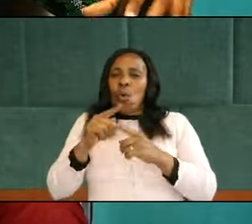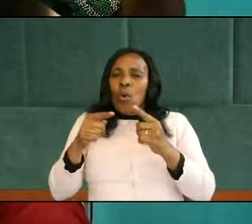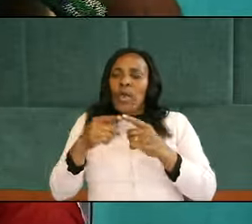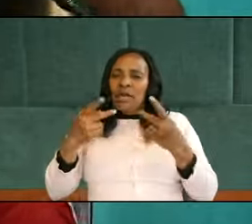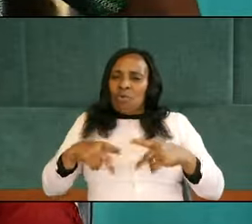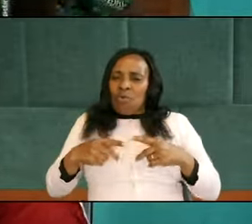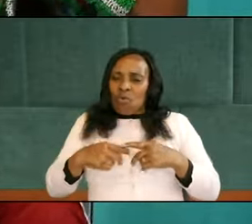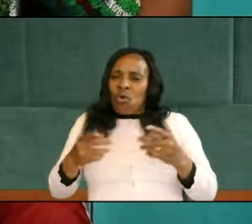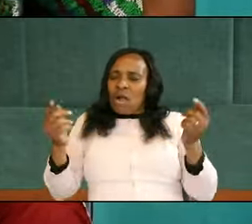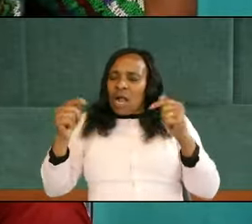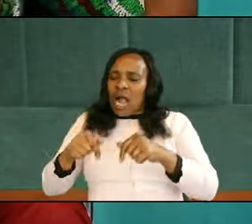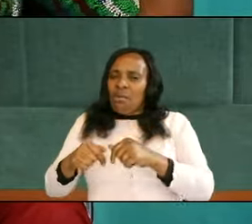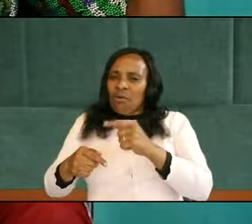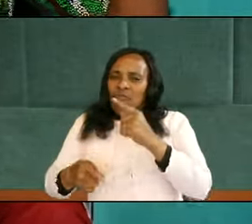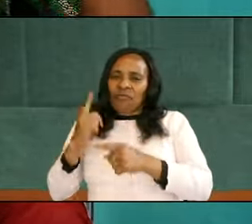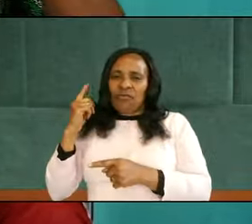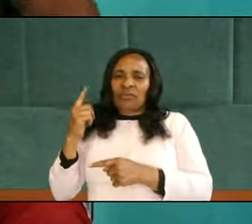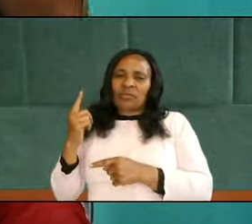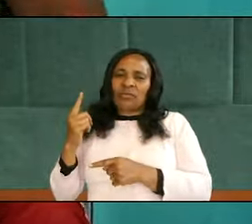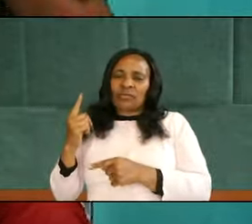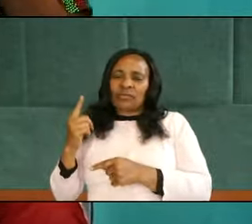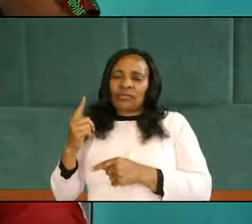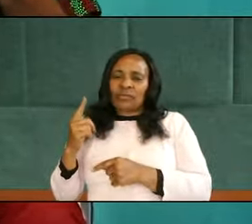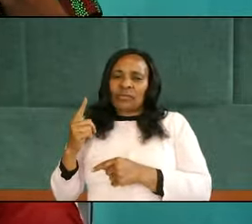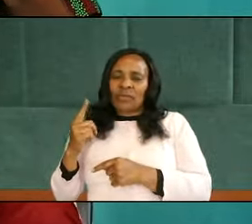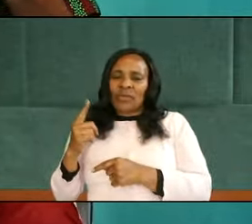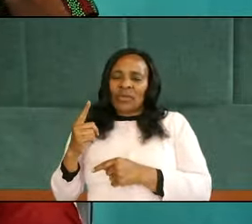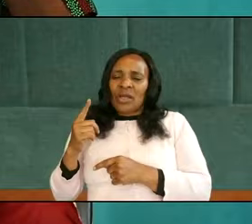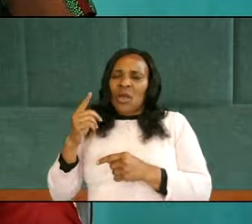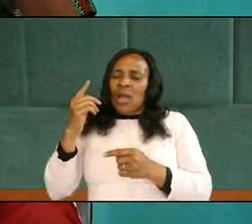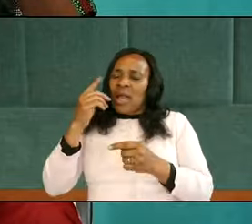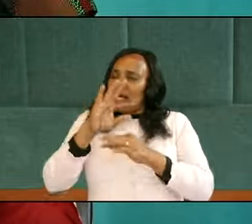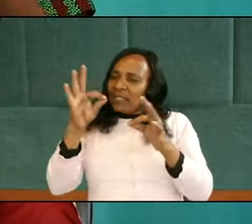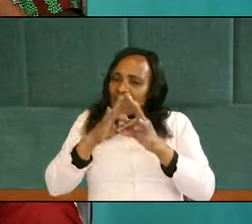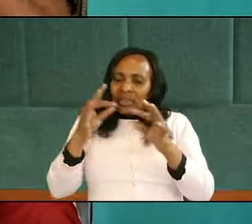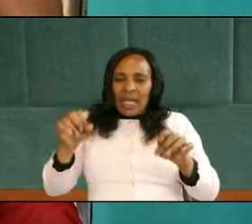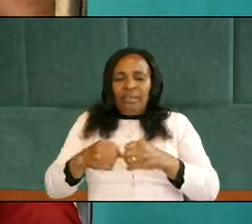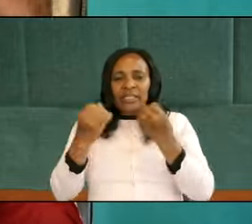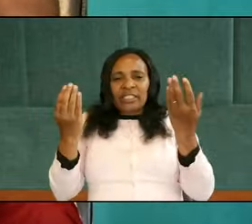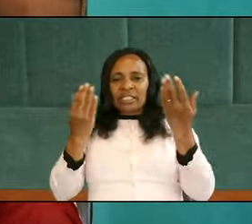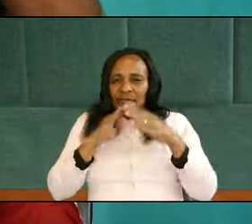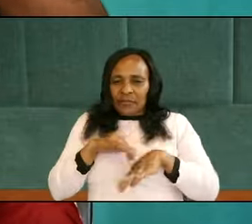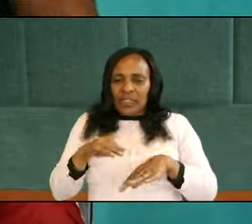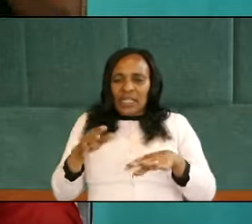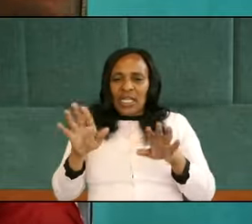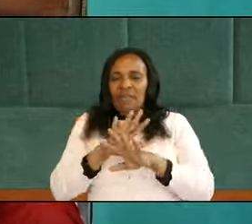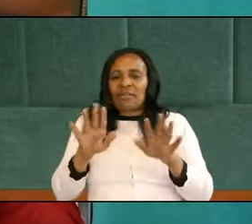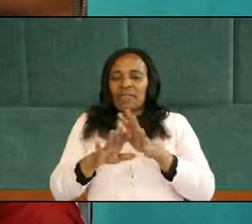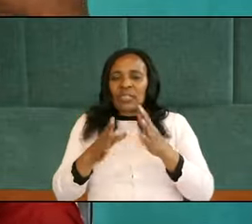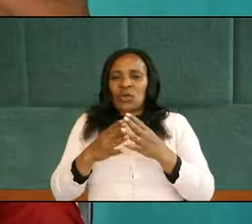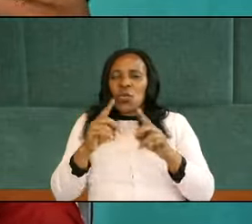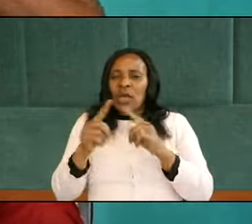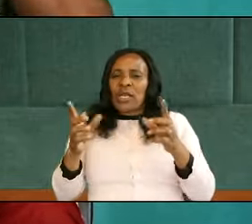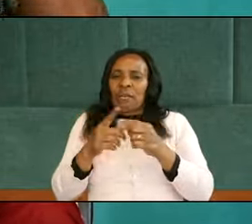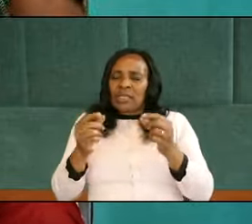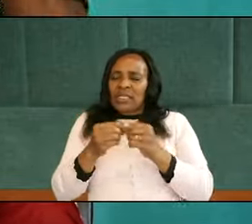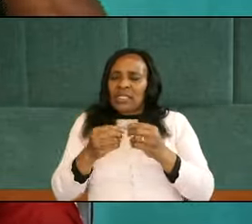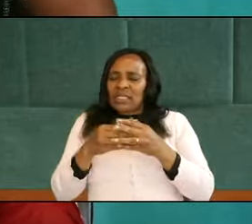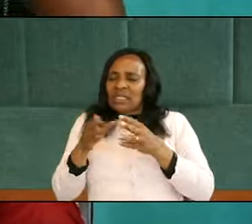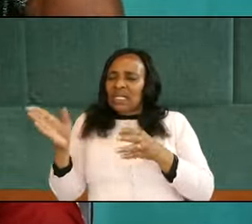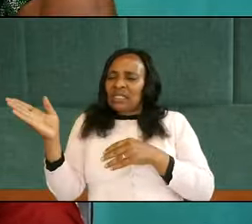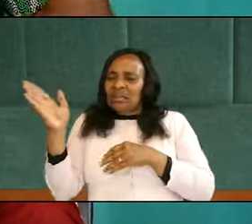come out to him, vanish. So as in, that's exactly what happens. And when the message is sent back, David's